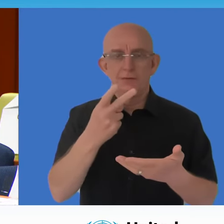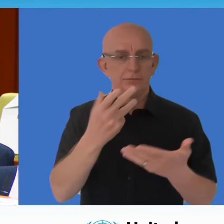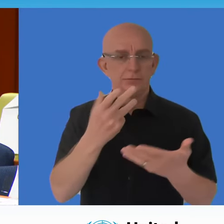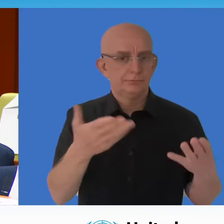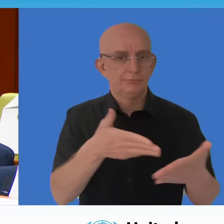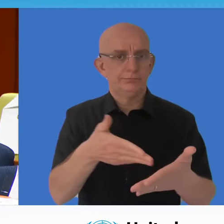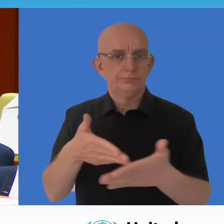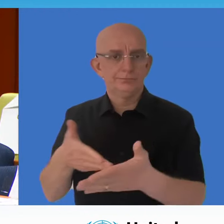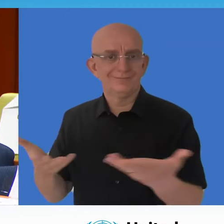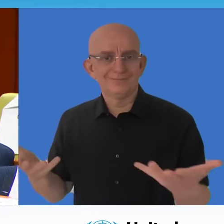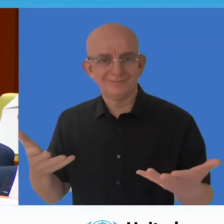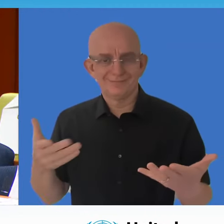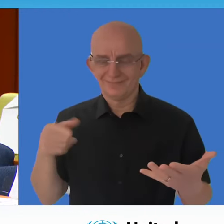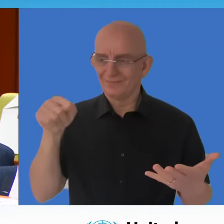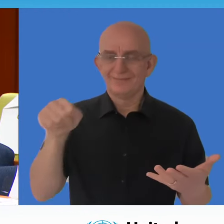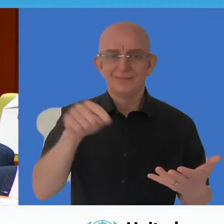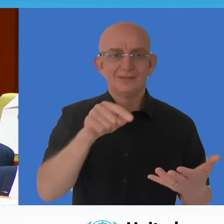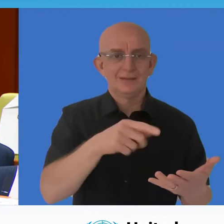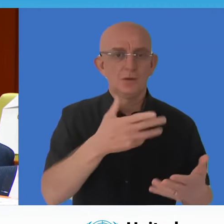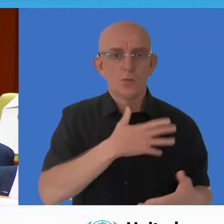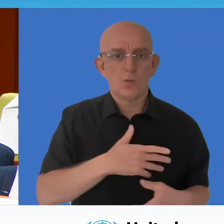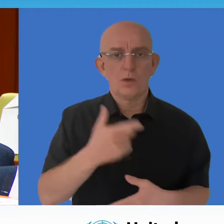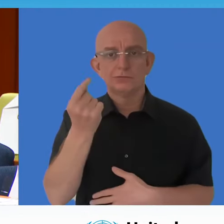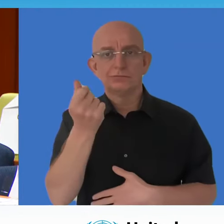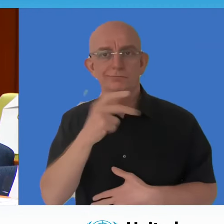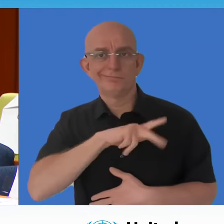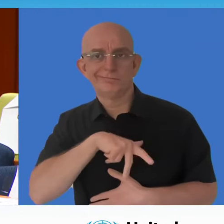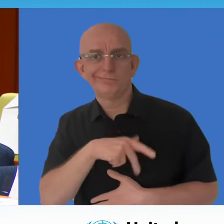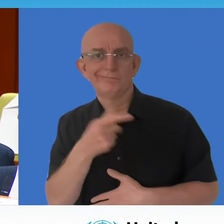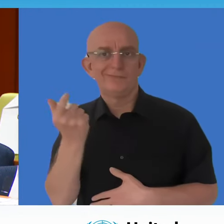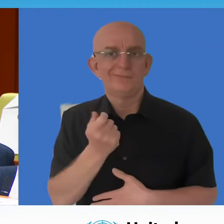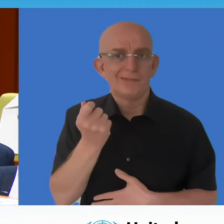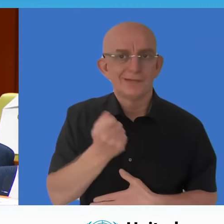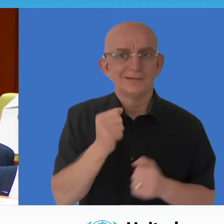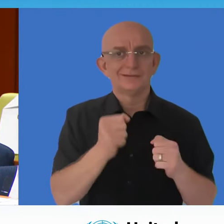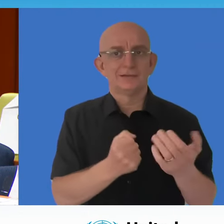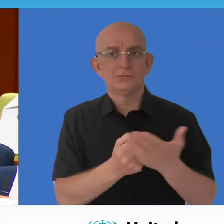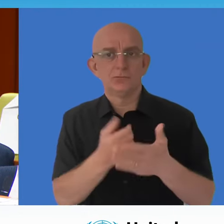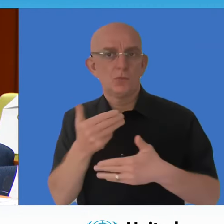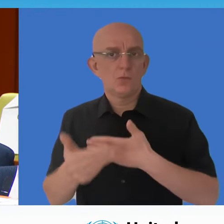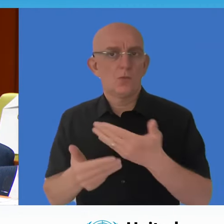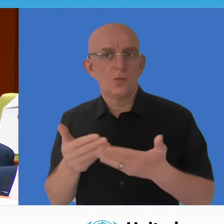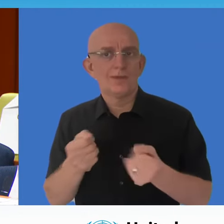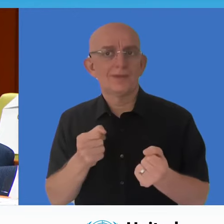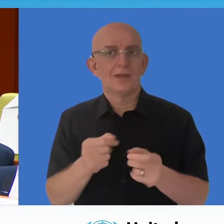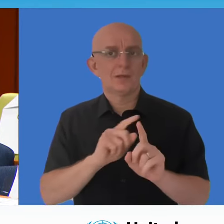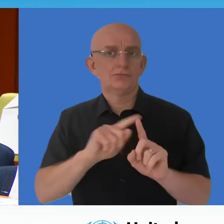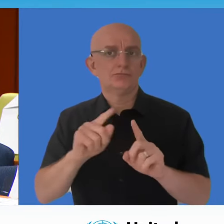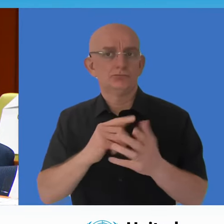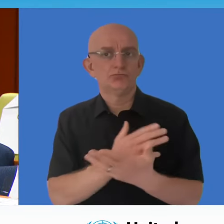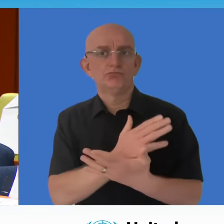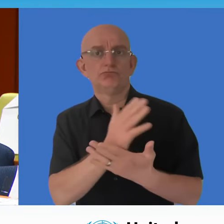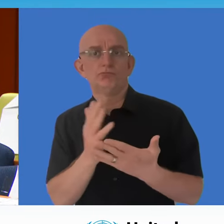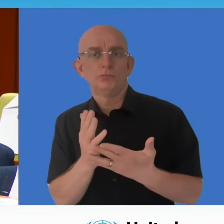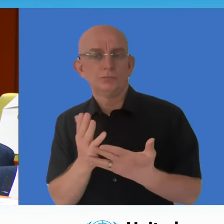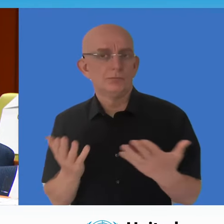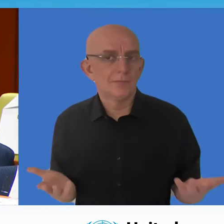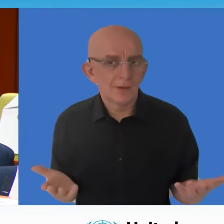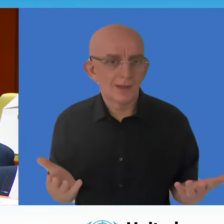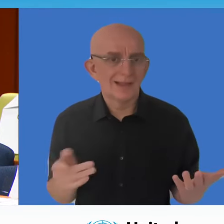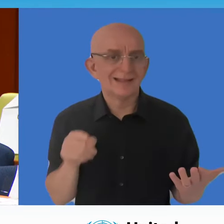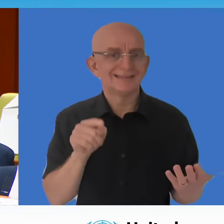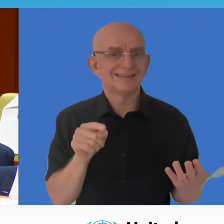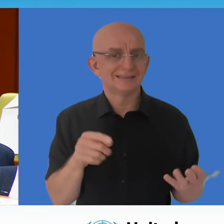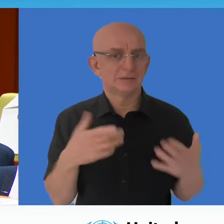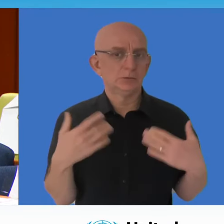continues to be a significant obstacle in order to overcome a multidimensional poverty that they face. And hence, we need to urgently take